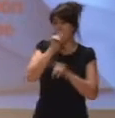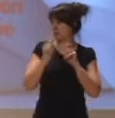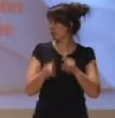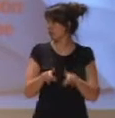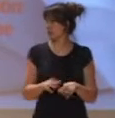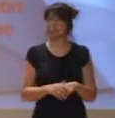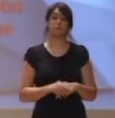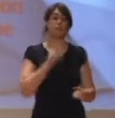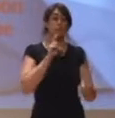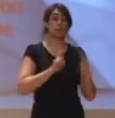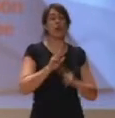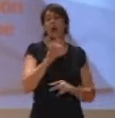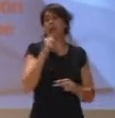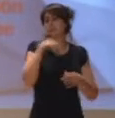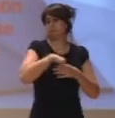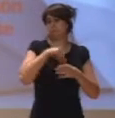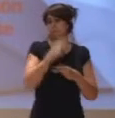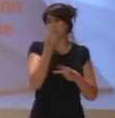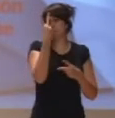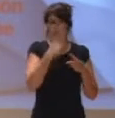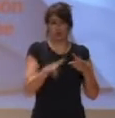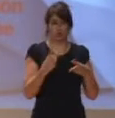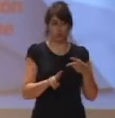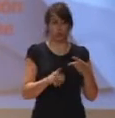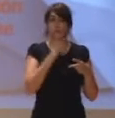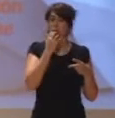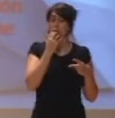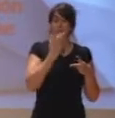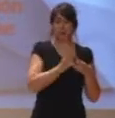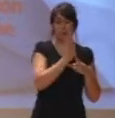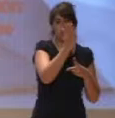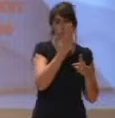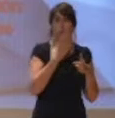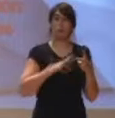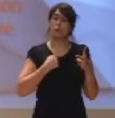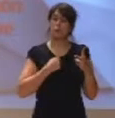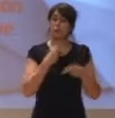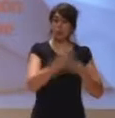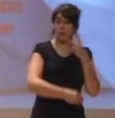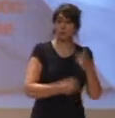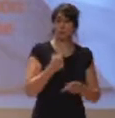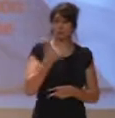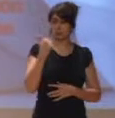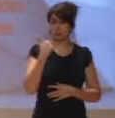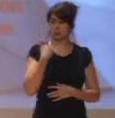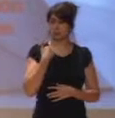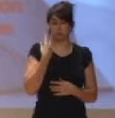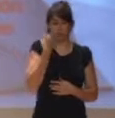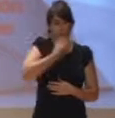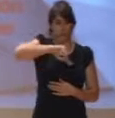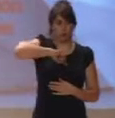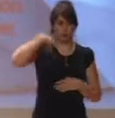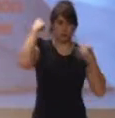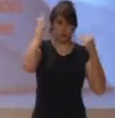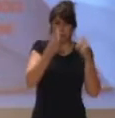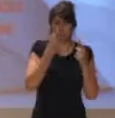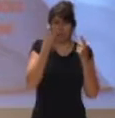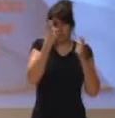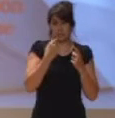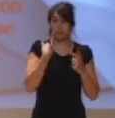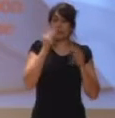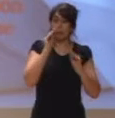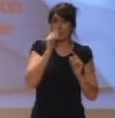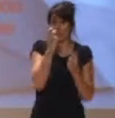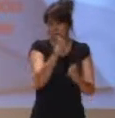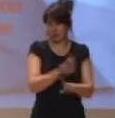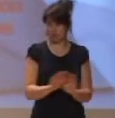technology. Well, there's here two parts. On the one hand, in order to